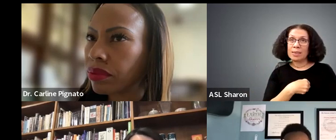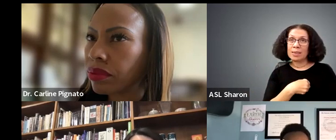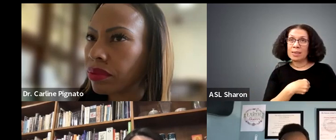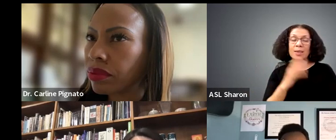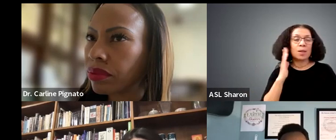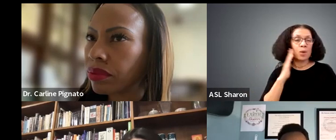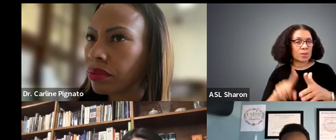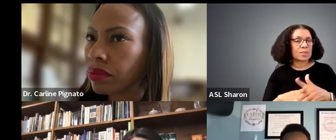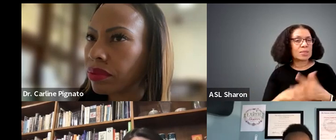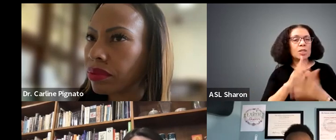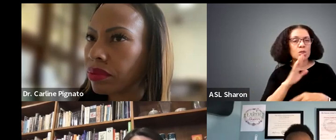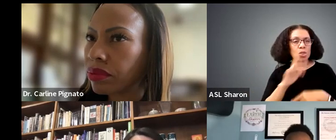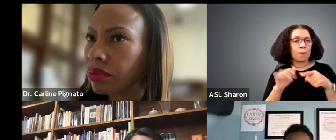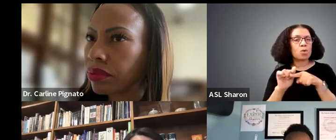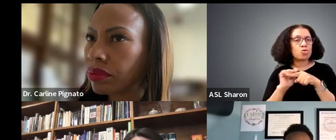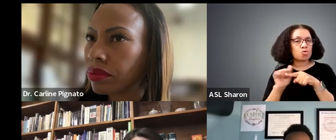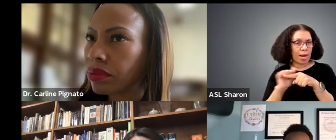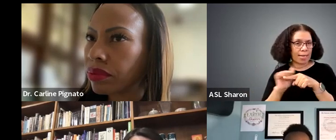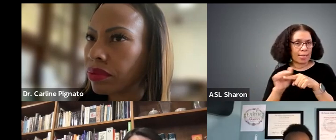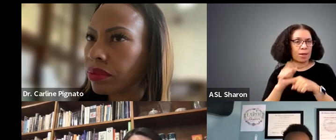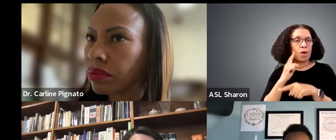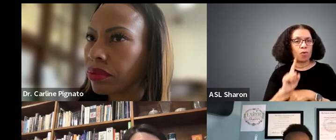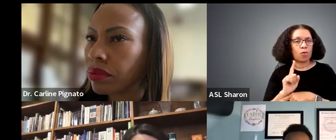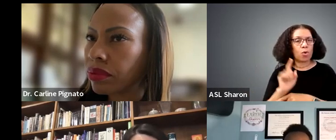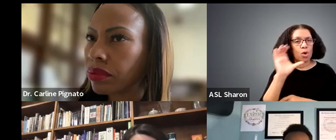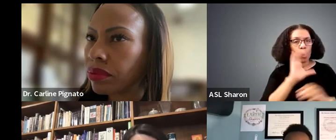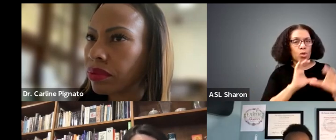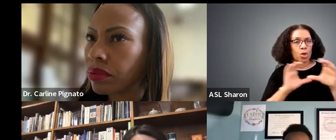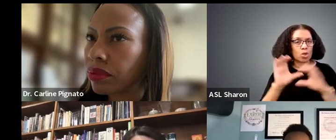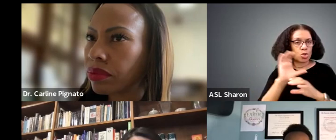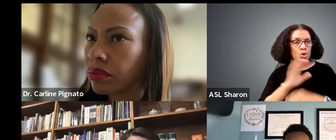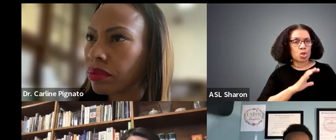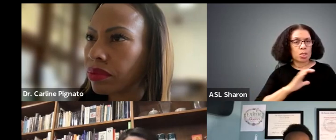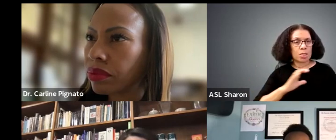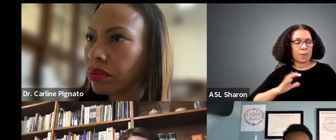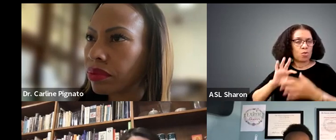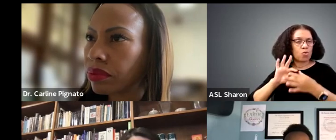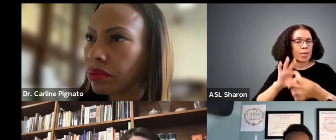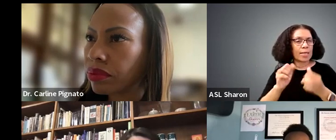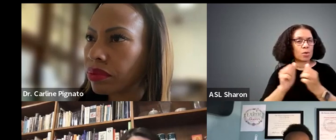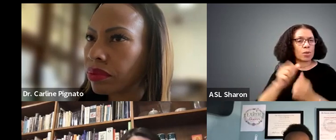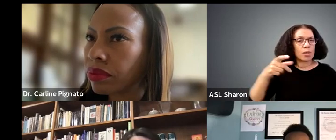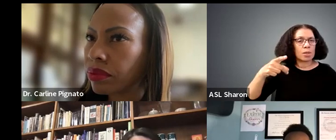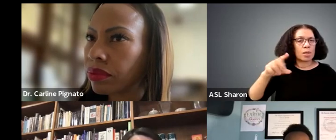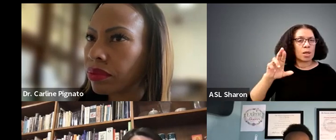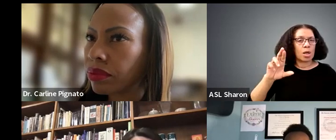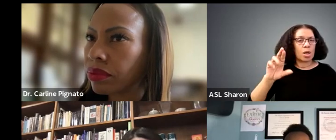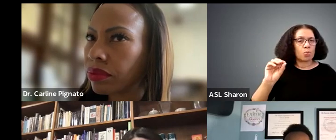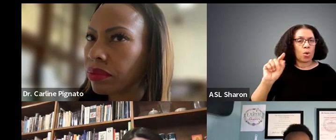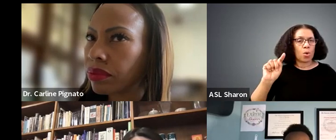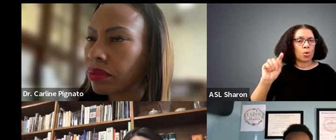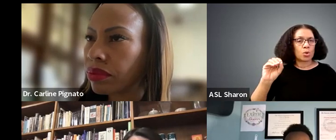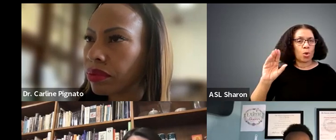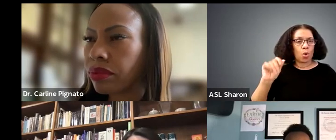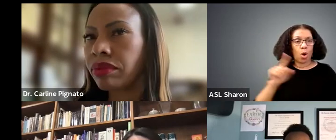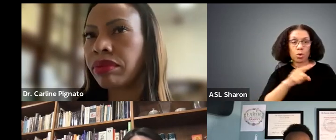talk about training for the search committee on protocol. Correct? And that JG will facilitate